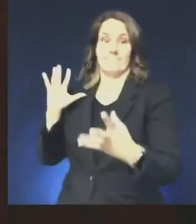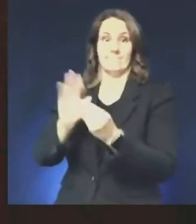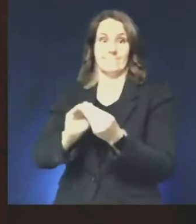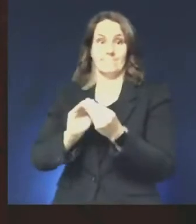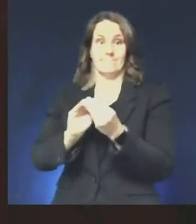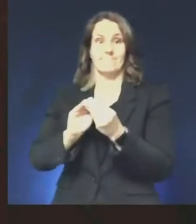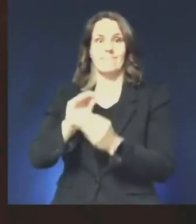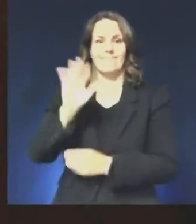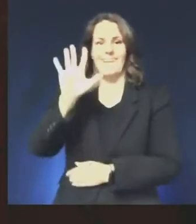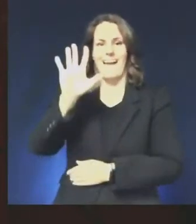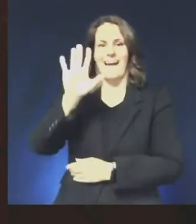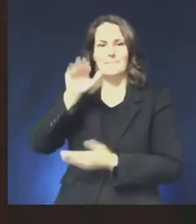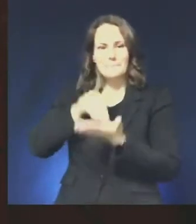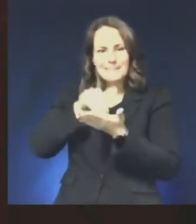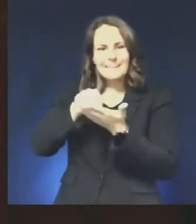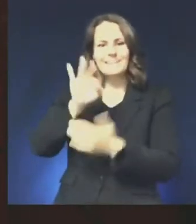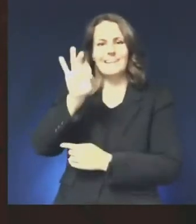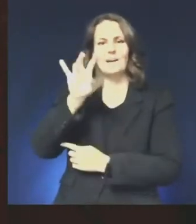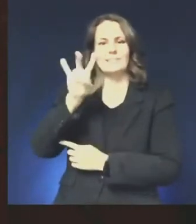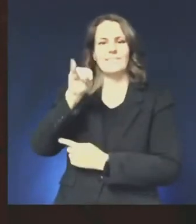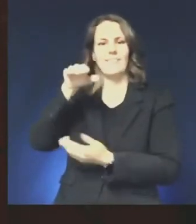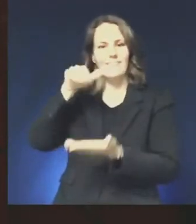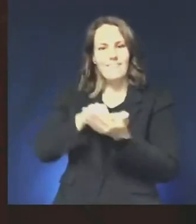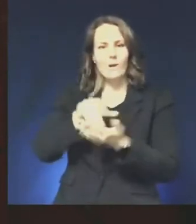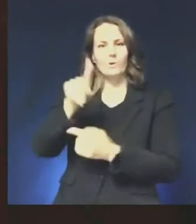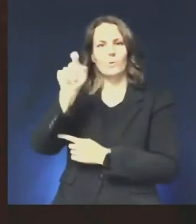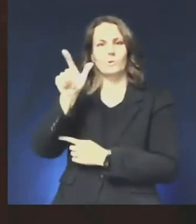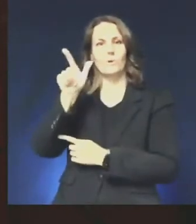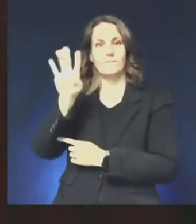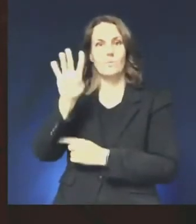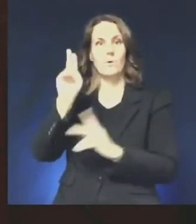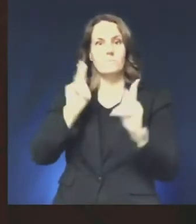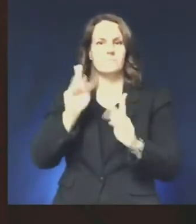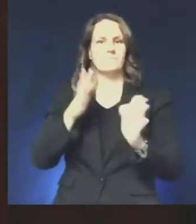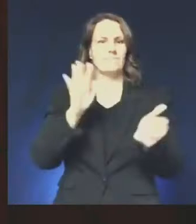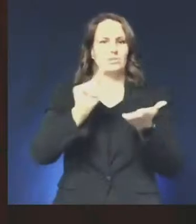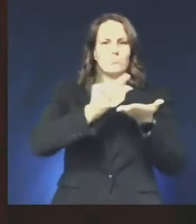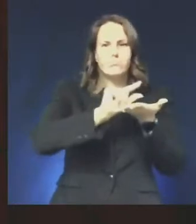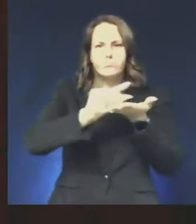5,970,124 doses of COVID-19 vaccine have been administered to date.